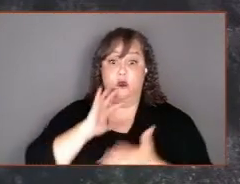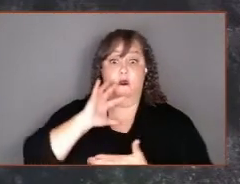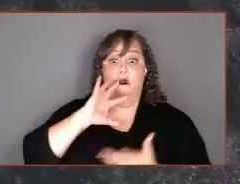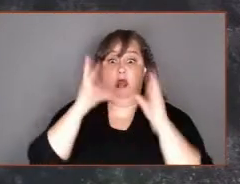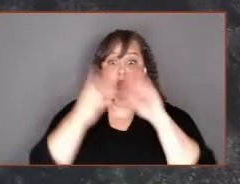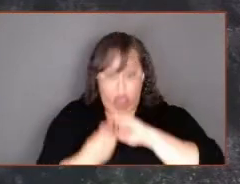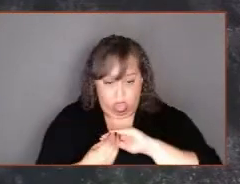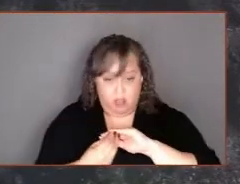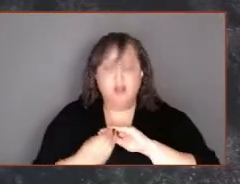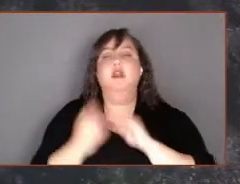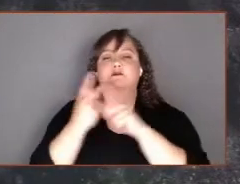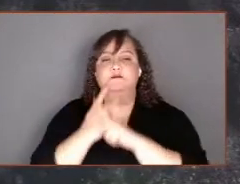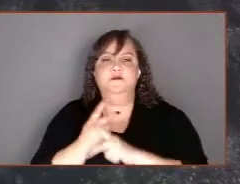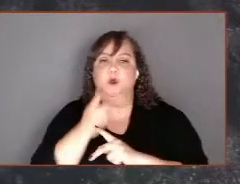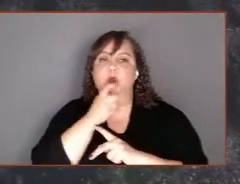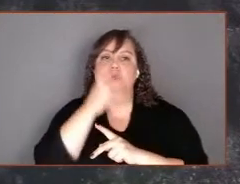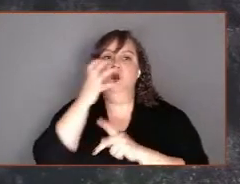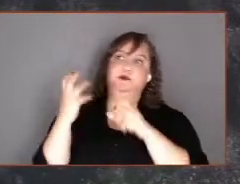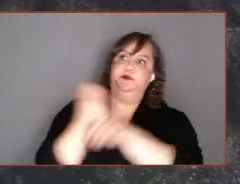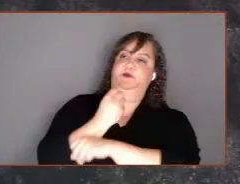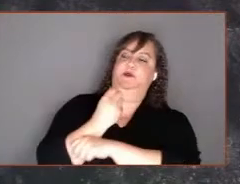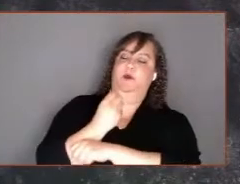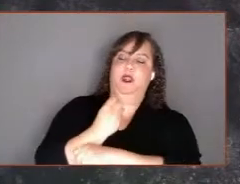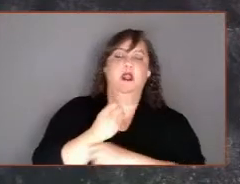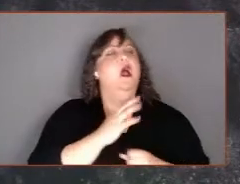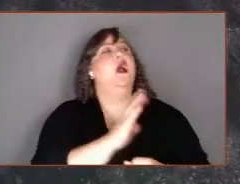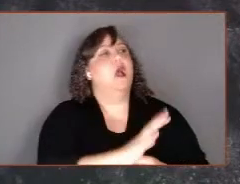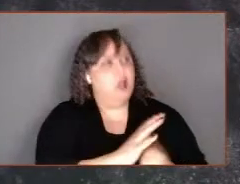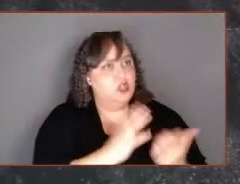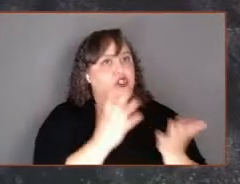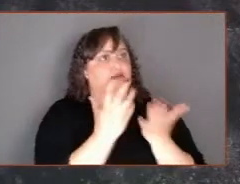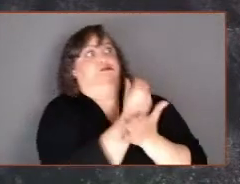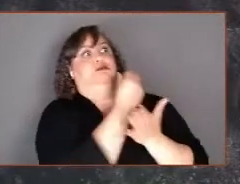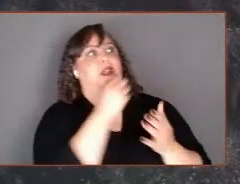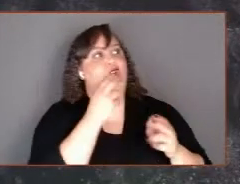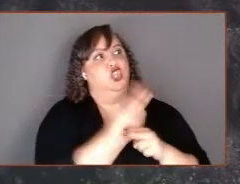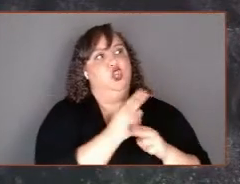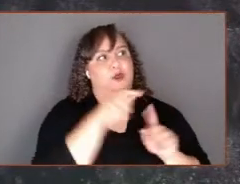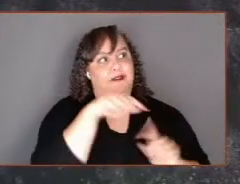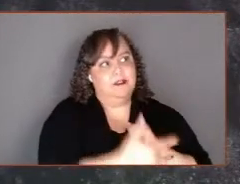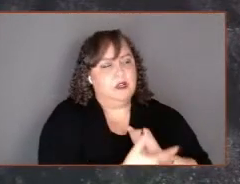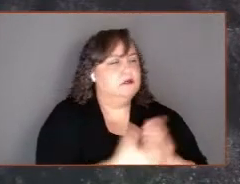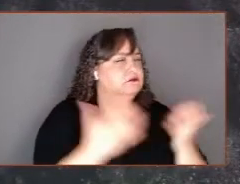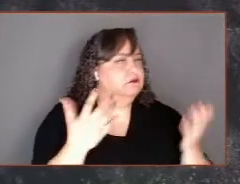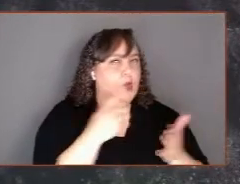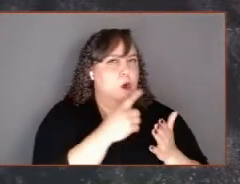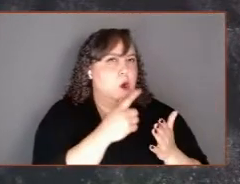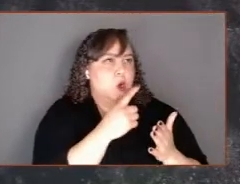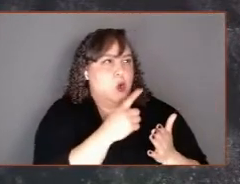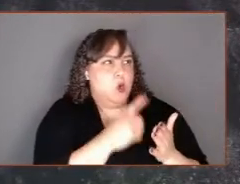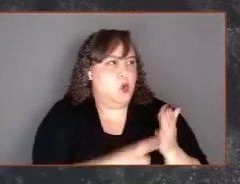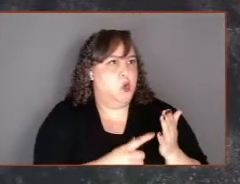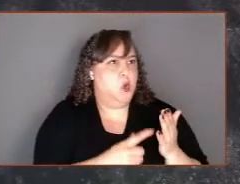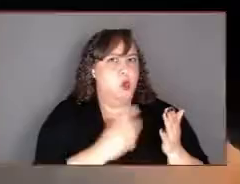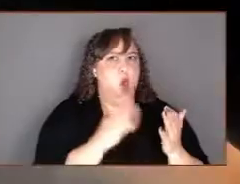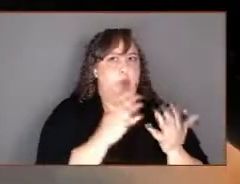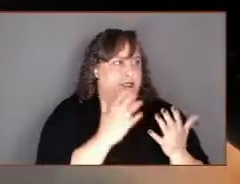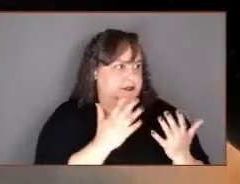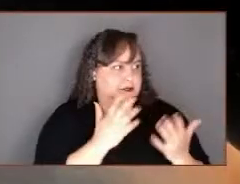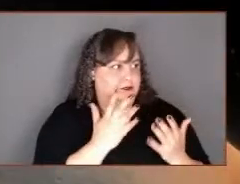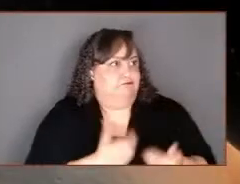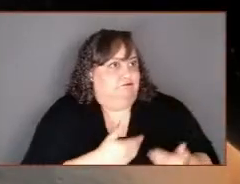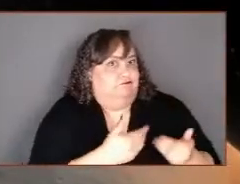determine who's going to be the winning team. Mm-hmm. And speaking of taking advantage of it, what's on the line here and what can students win? So among the